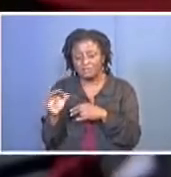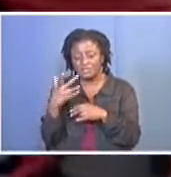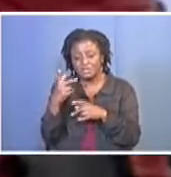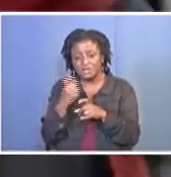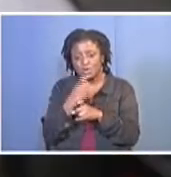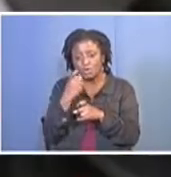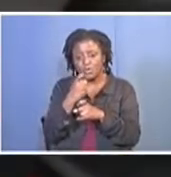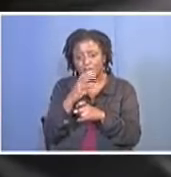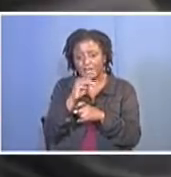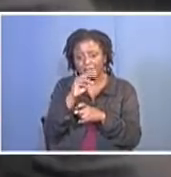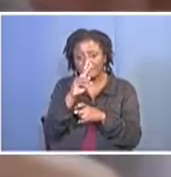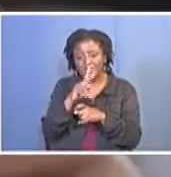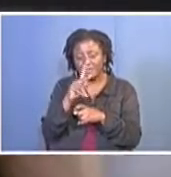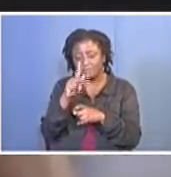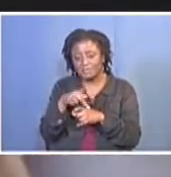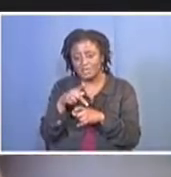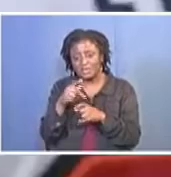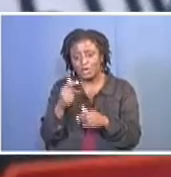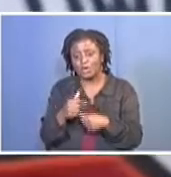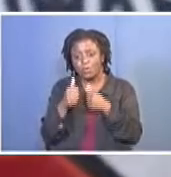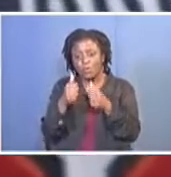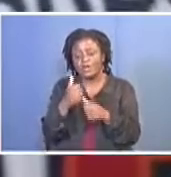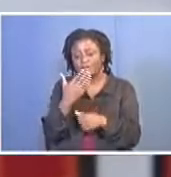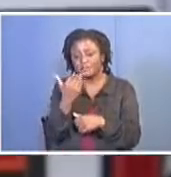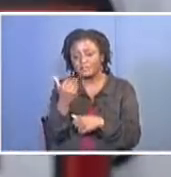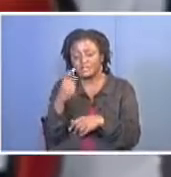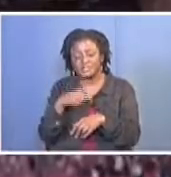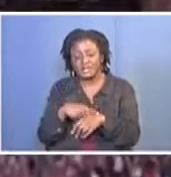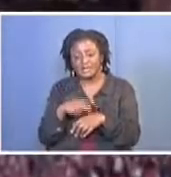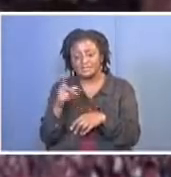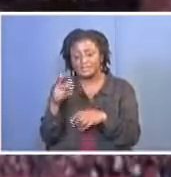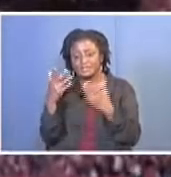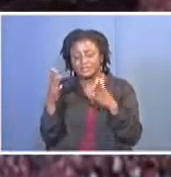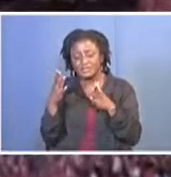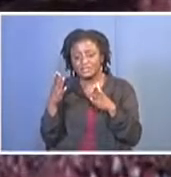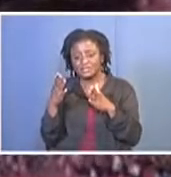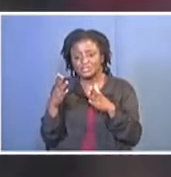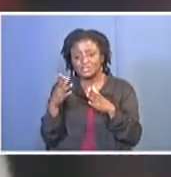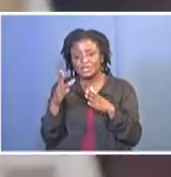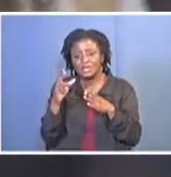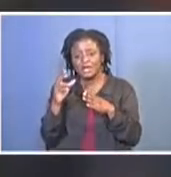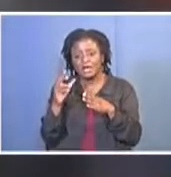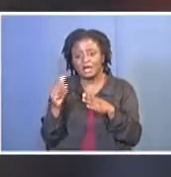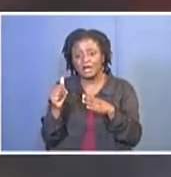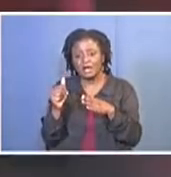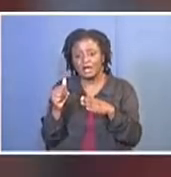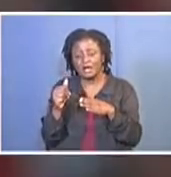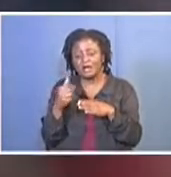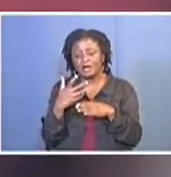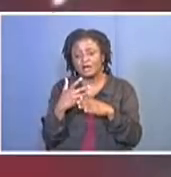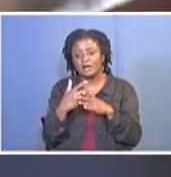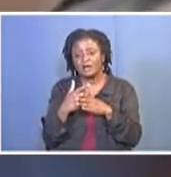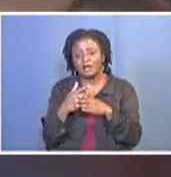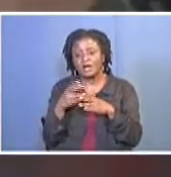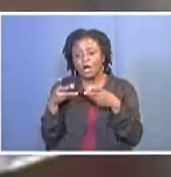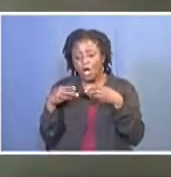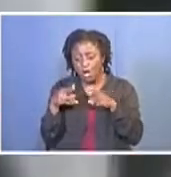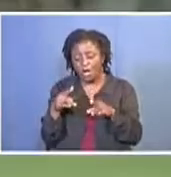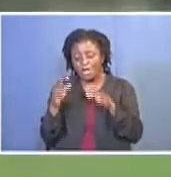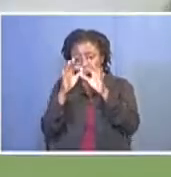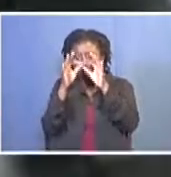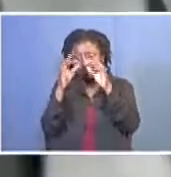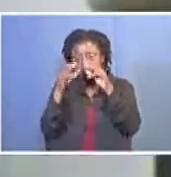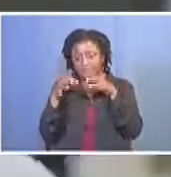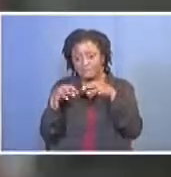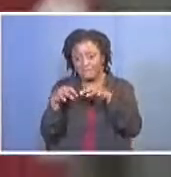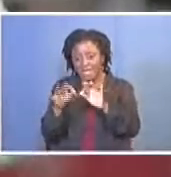15 times. Tom Brady concluding what is certainly a surefire first-ballot Hall of Fame career, etching his name in history as arguably the